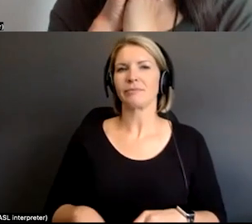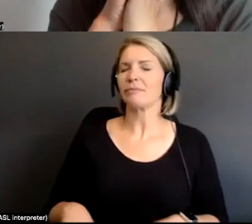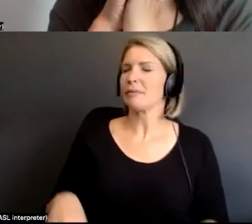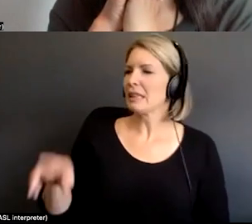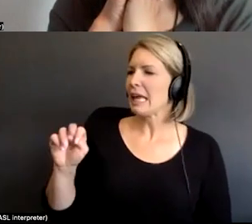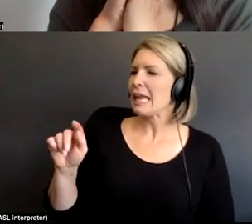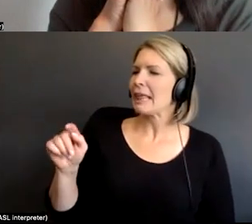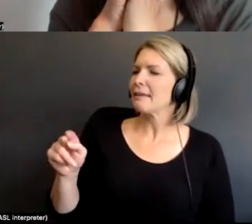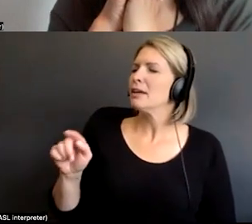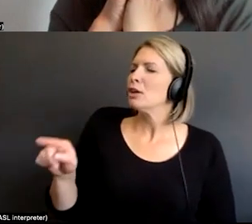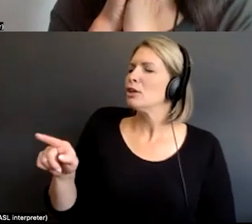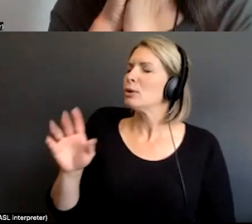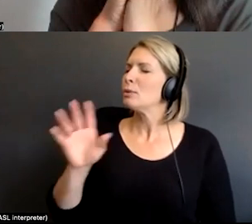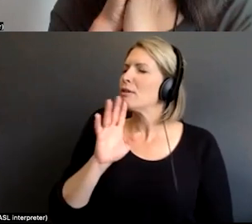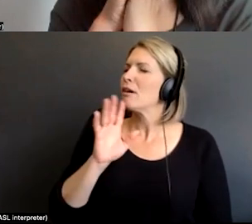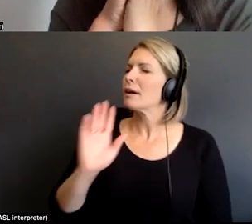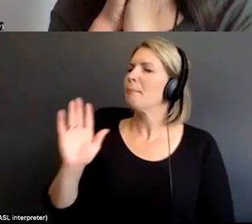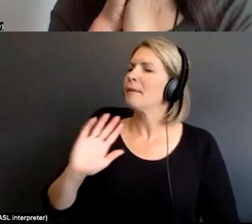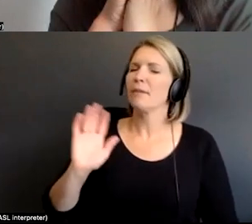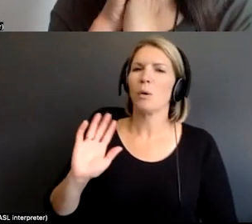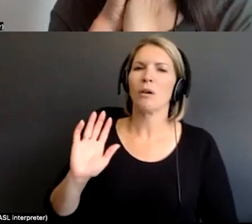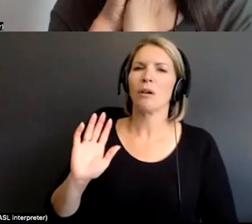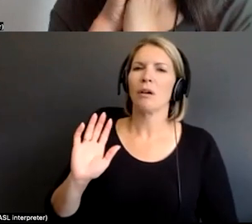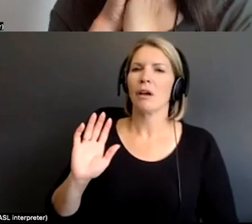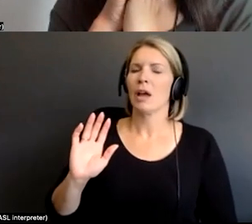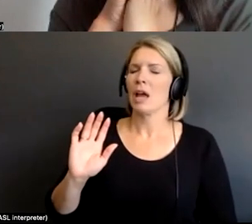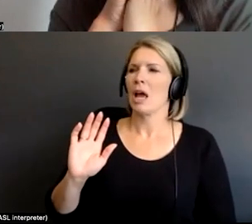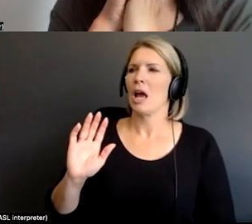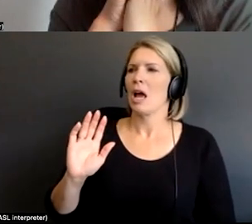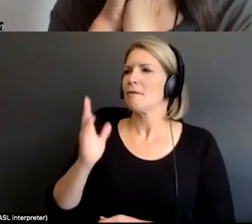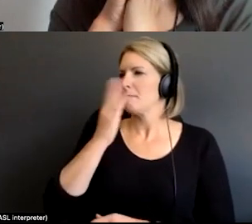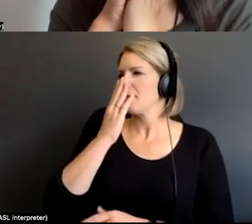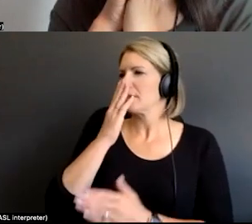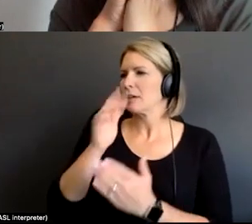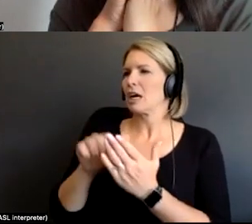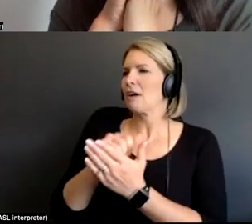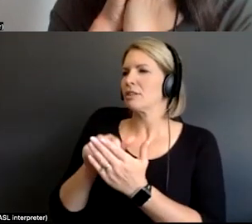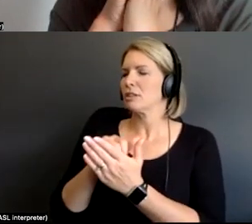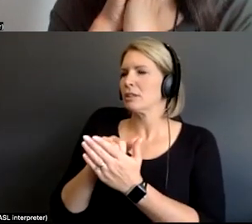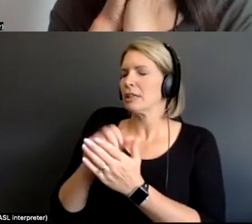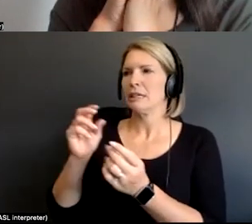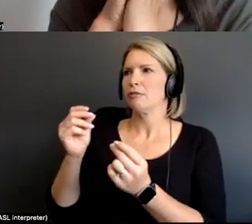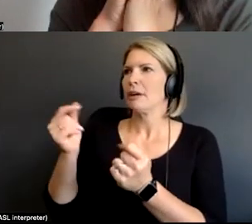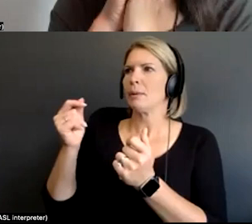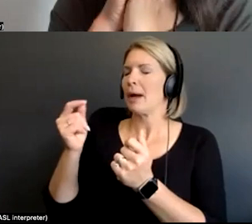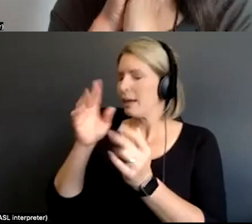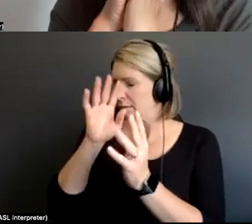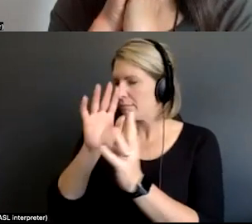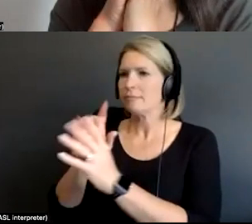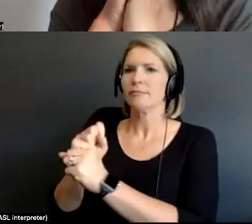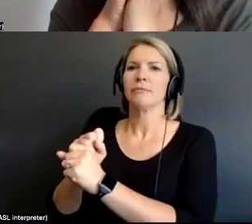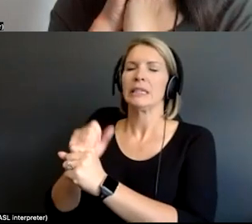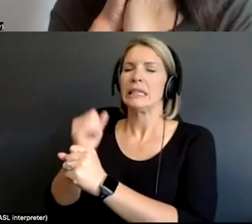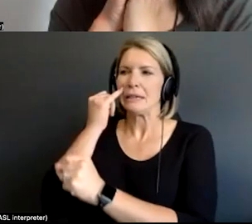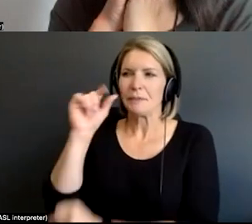you were talking earlier about the importance of having a cover that can jump out of a thumbnail. Does that mean that type heavy covers really make